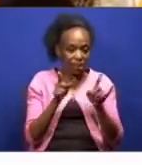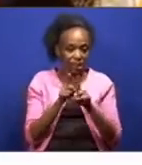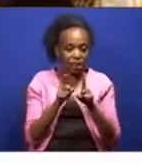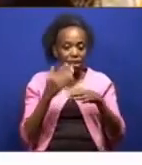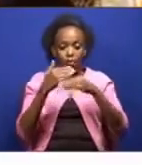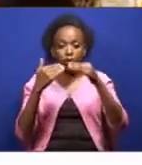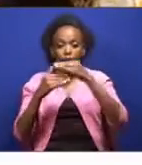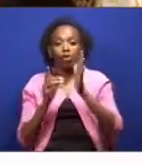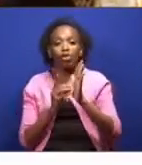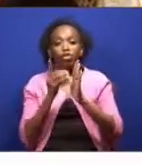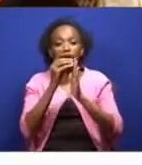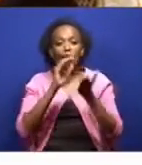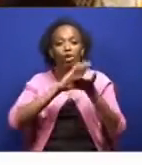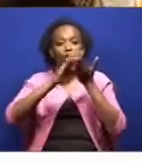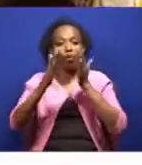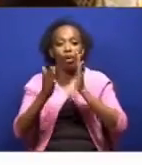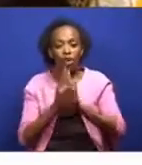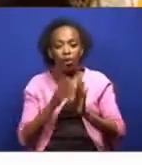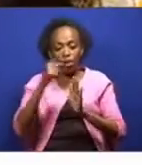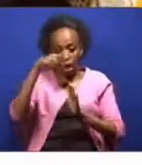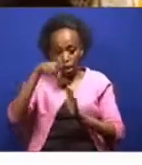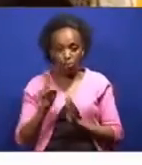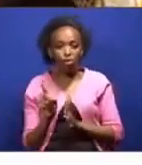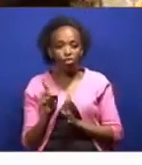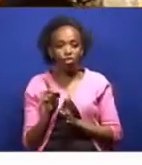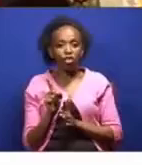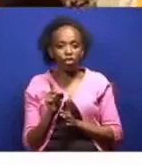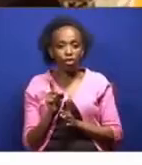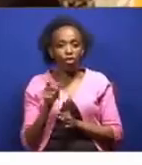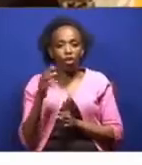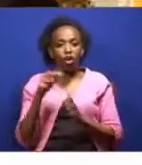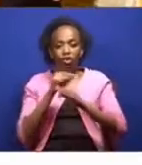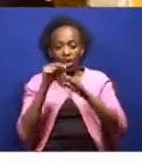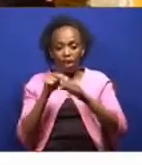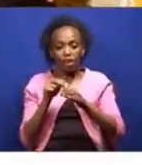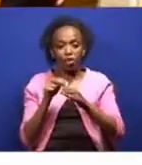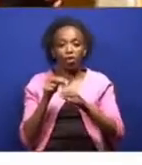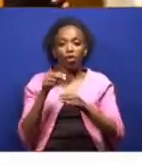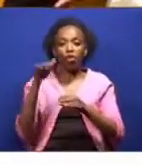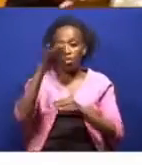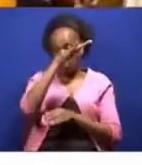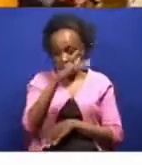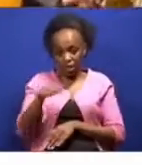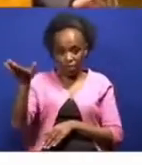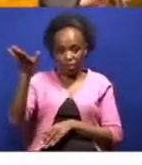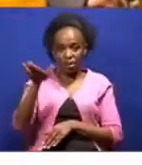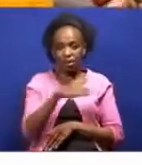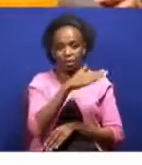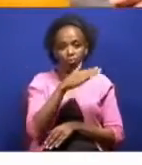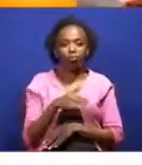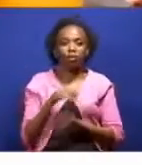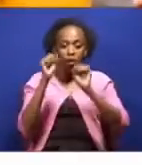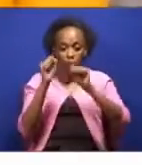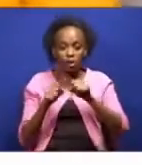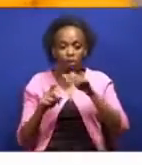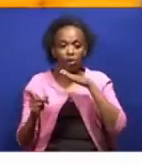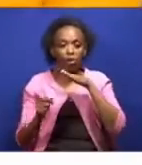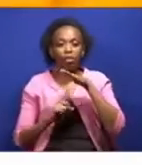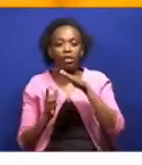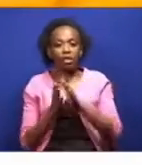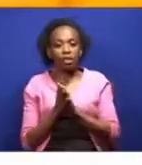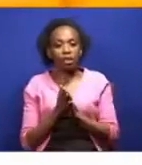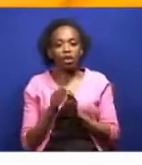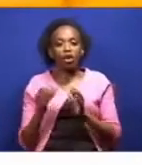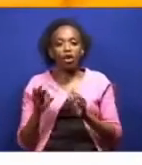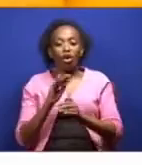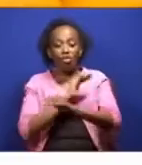infrastructure development without the approval of the National Assembly? Can the Ministry